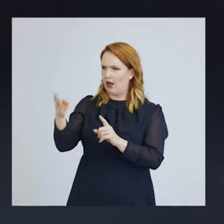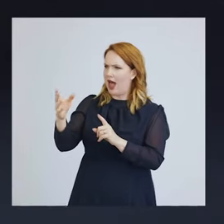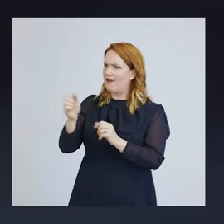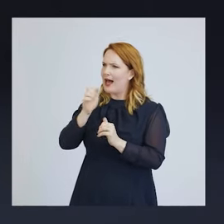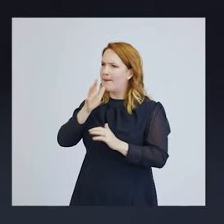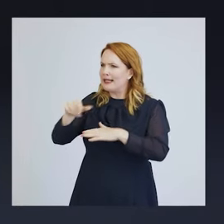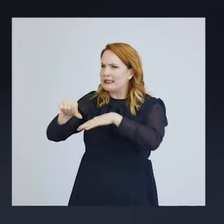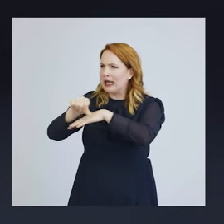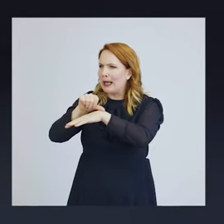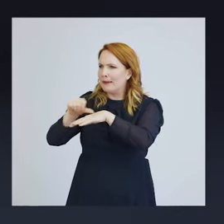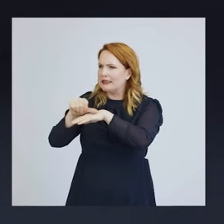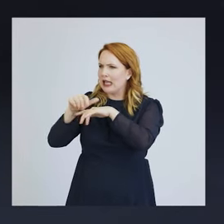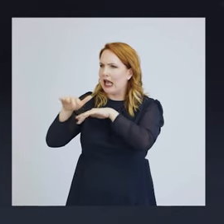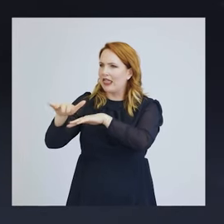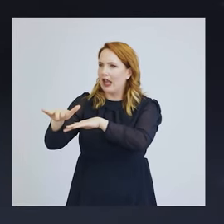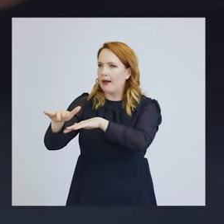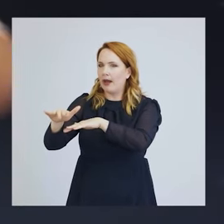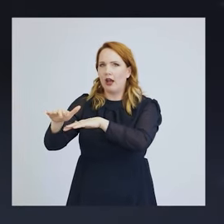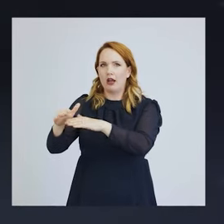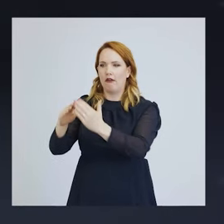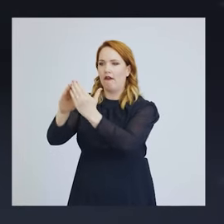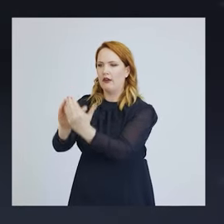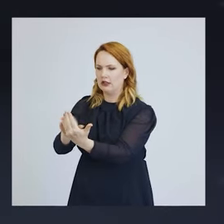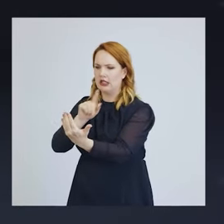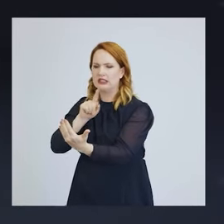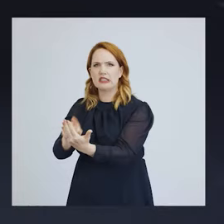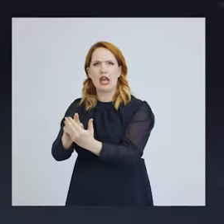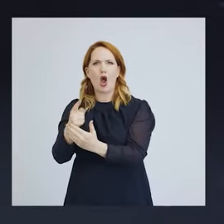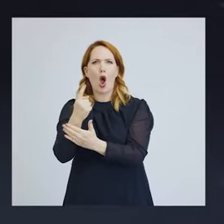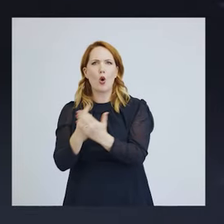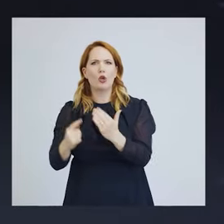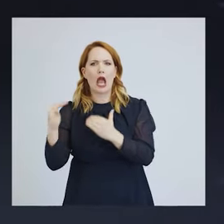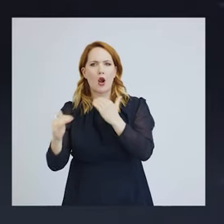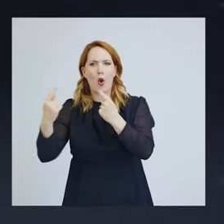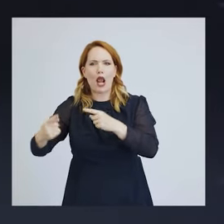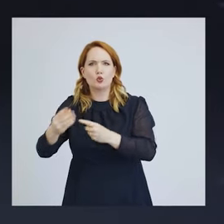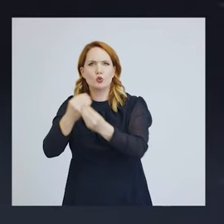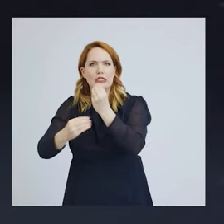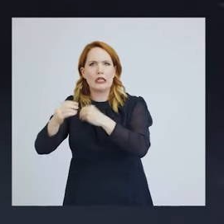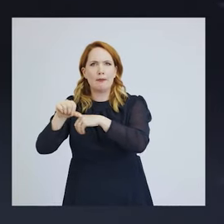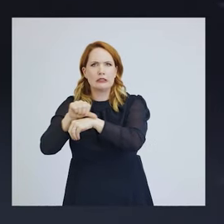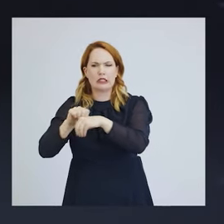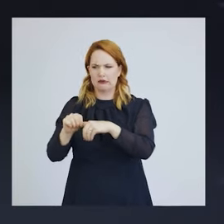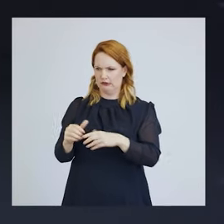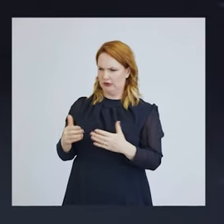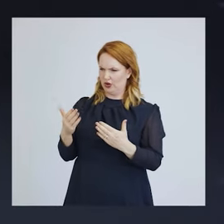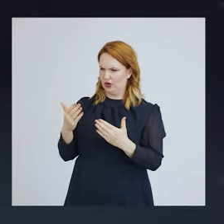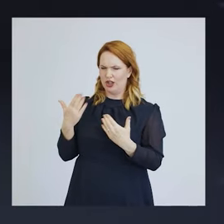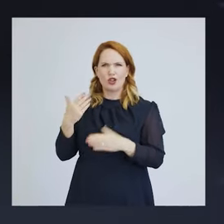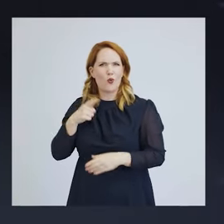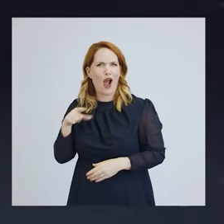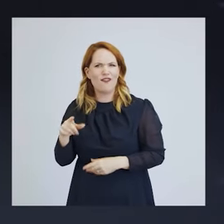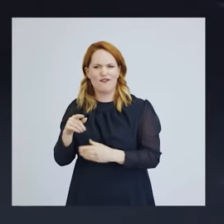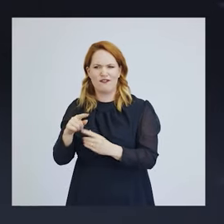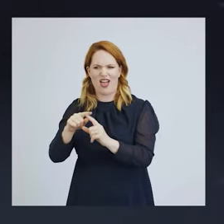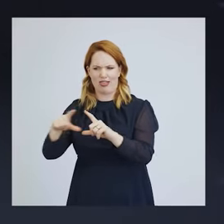these amazing biscuits from Coupland's out. And it had a sign that said adults only. I don't know why they put that sign there. I don't know